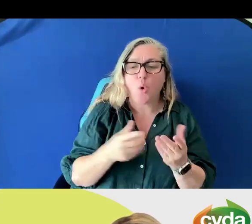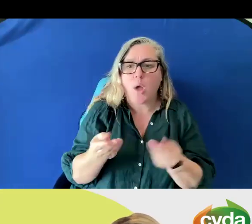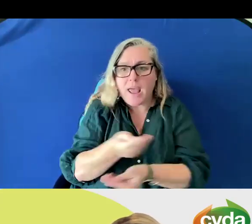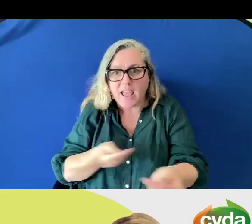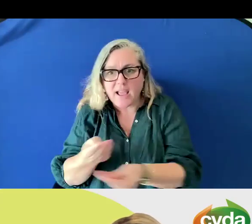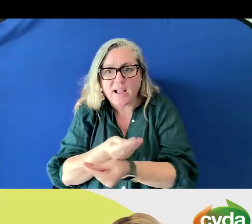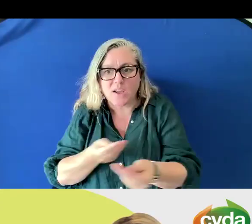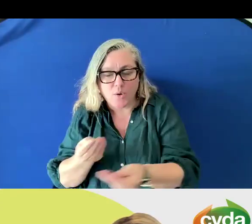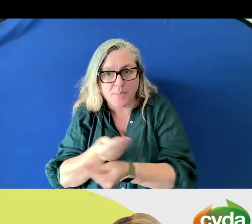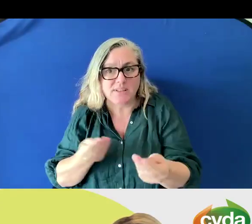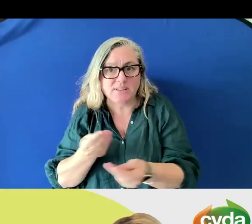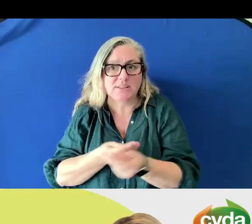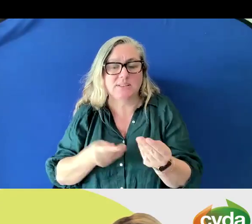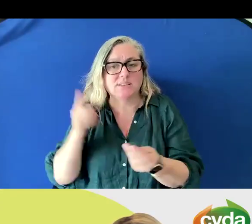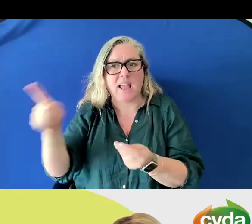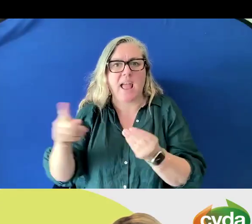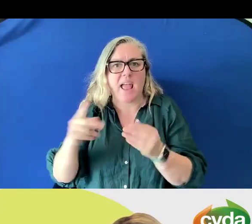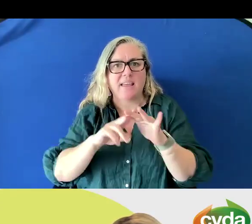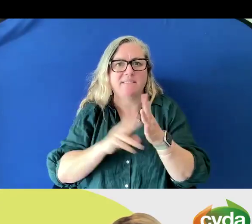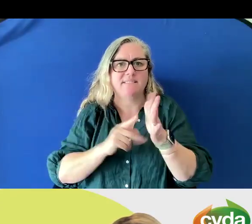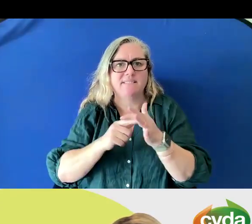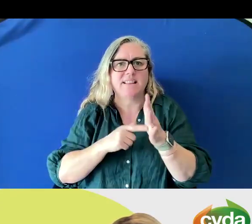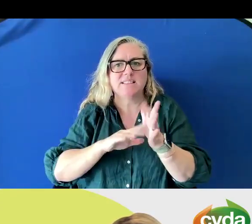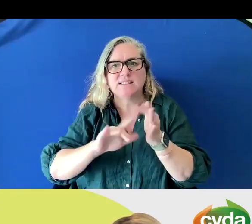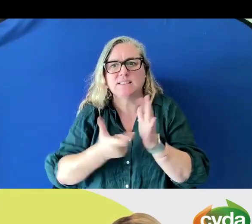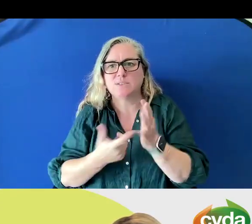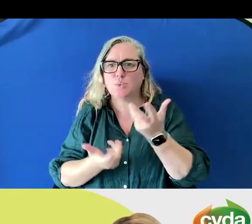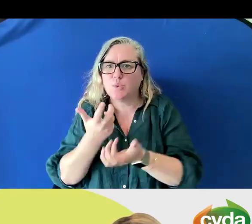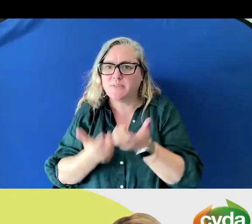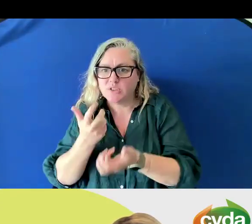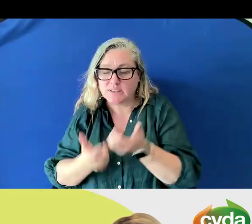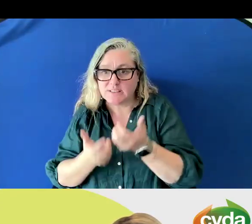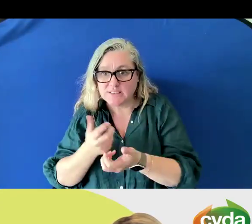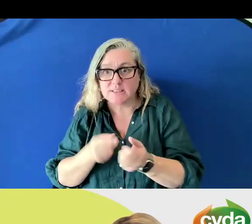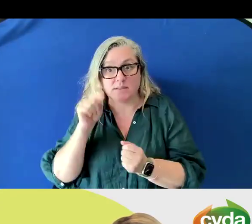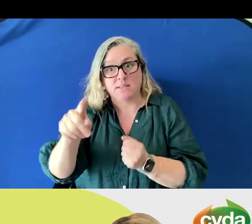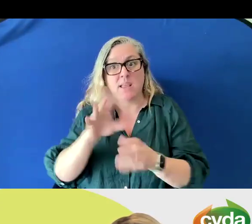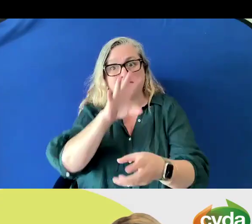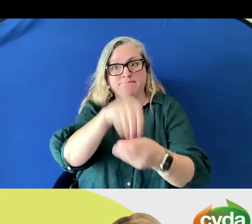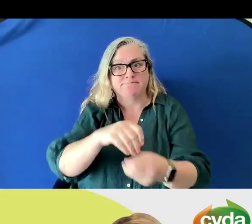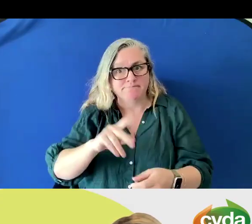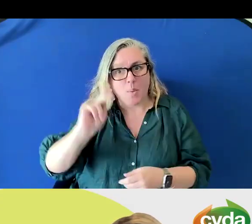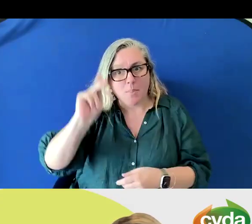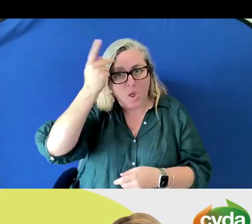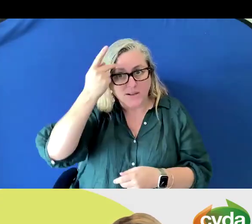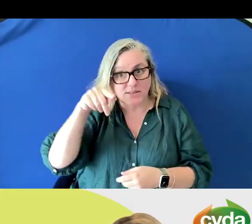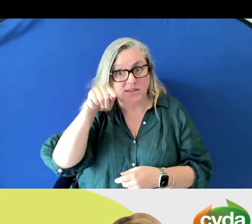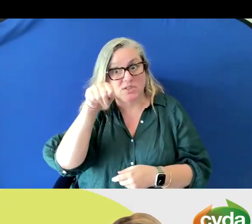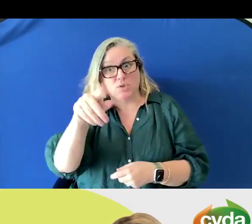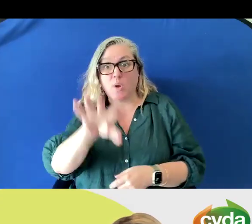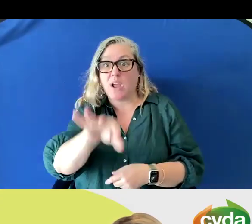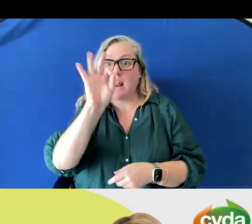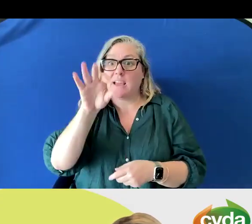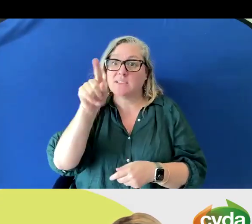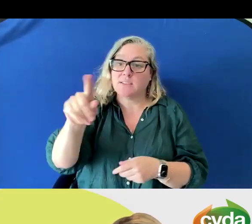entering politics. She initially worked as an advisor to an independent senator and was elected as a senator for South